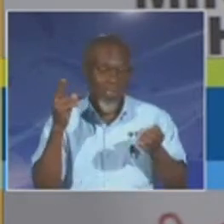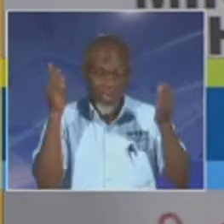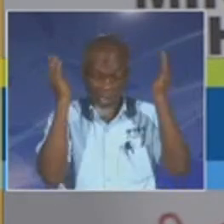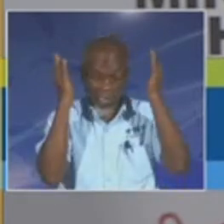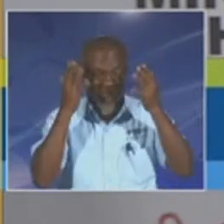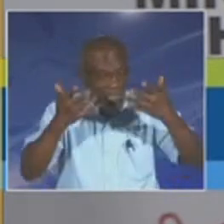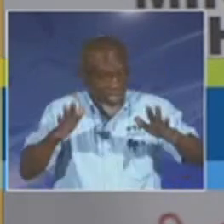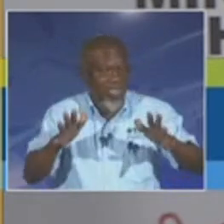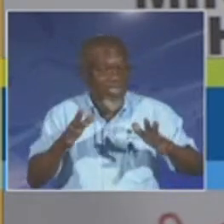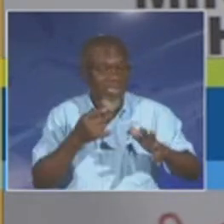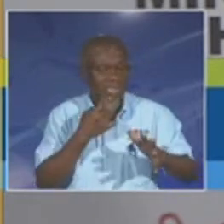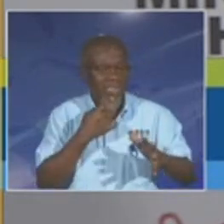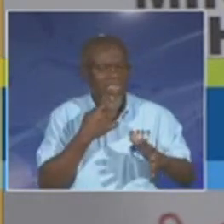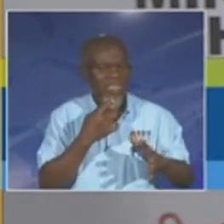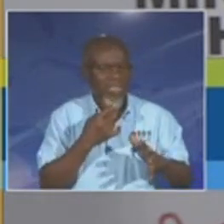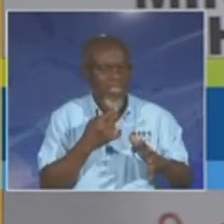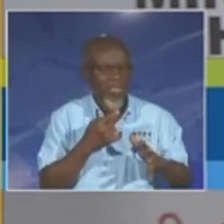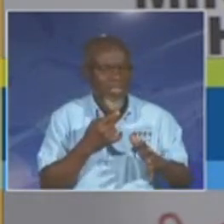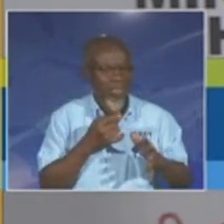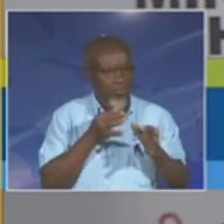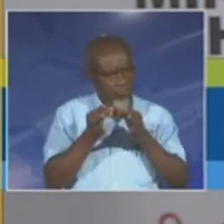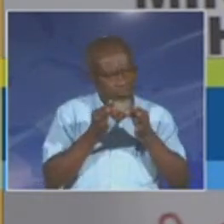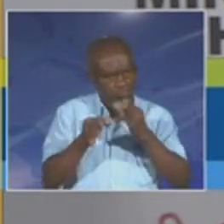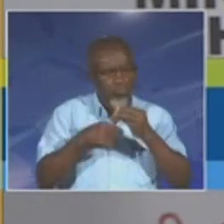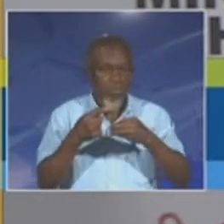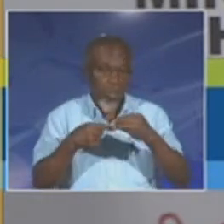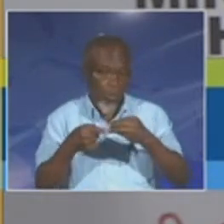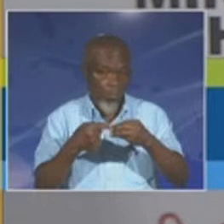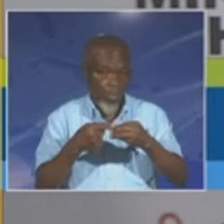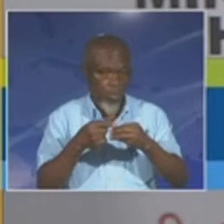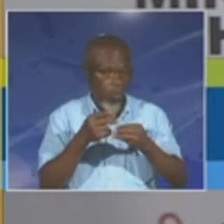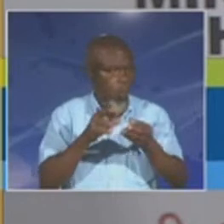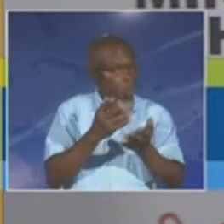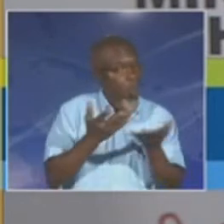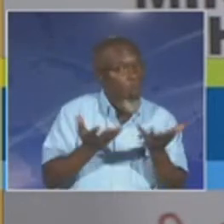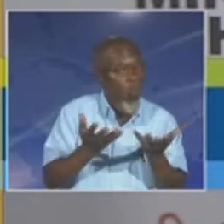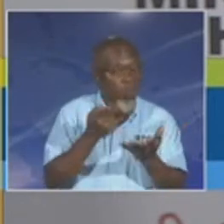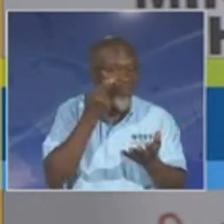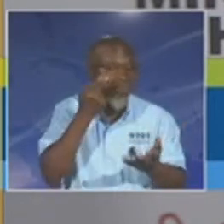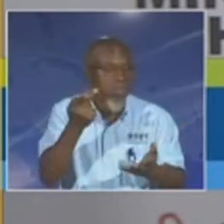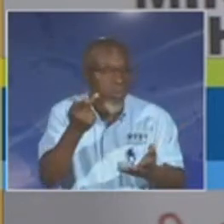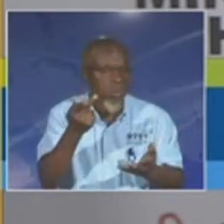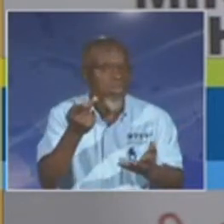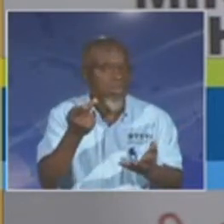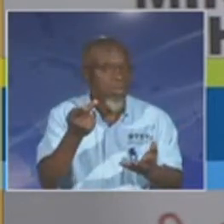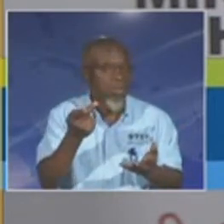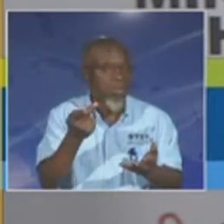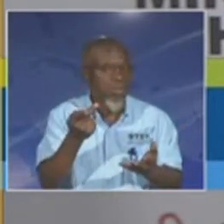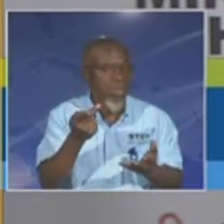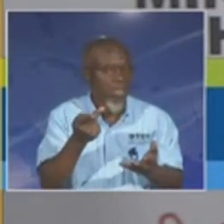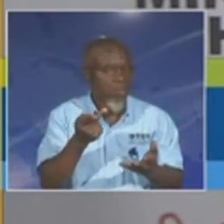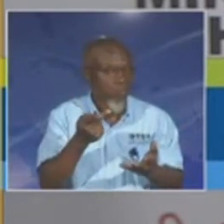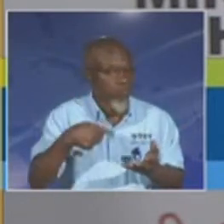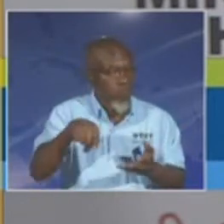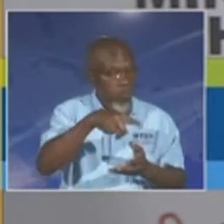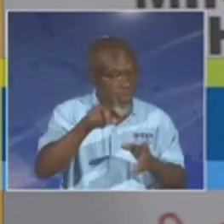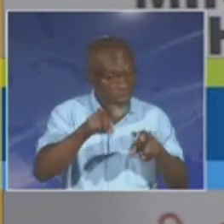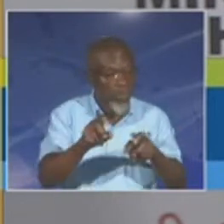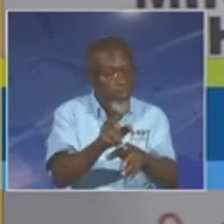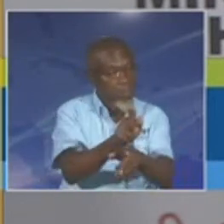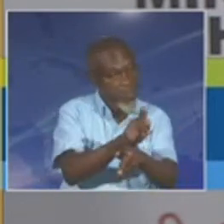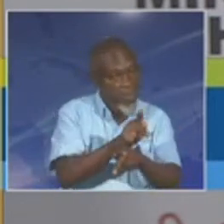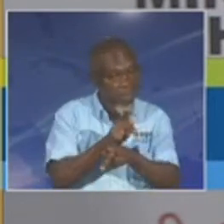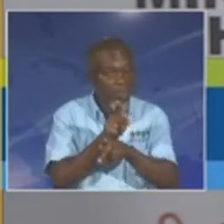you asked, in terms of what we see and the need for us to be cautious in terms of making